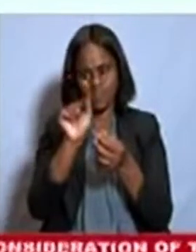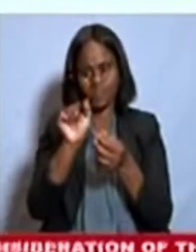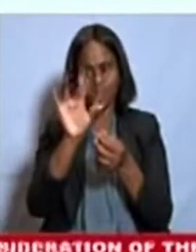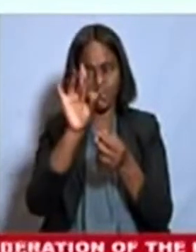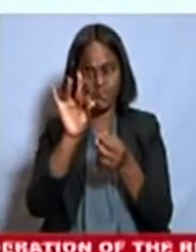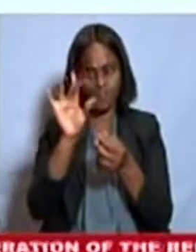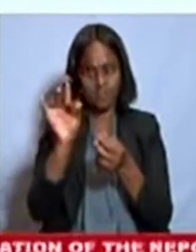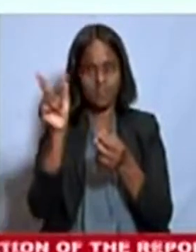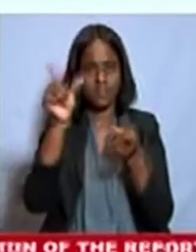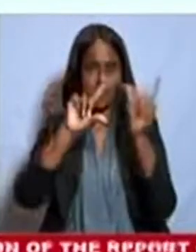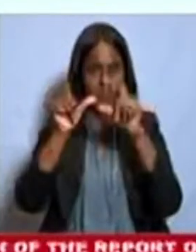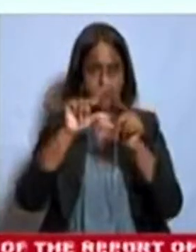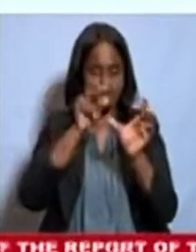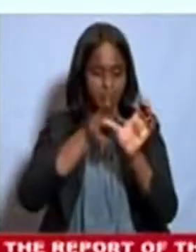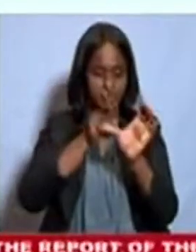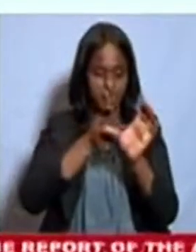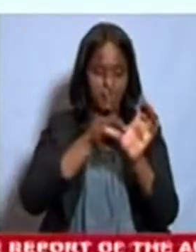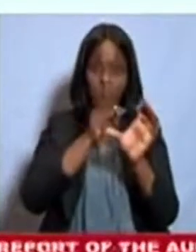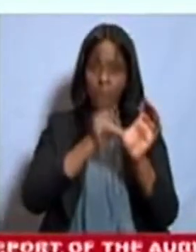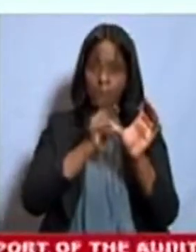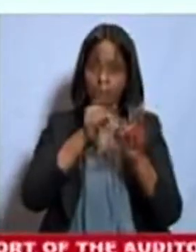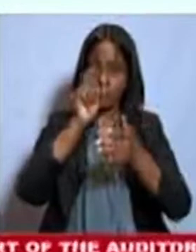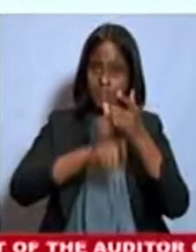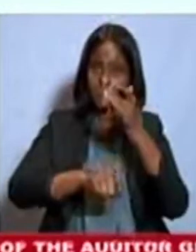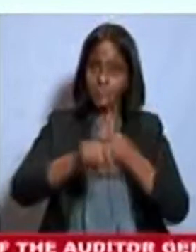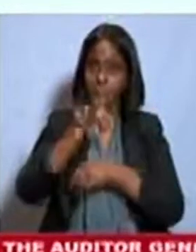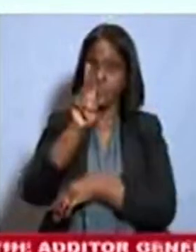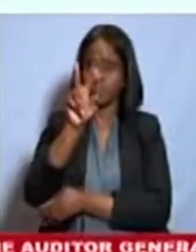872.88 liters of fuel costing